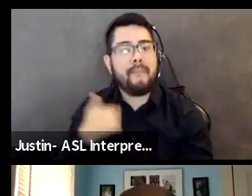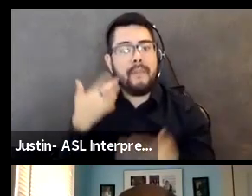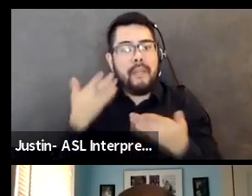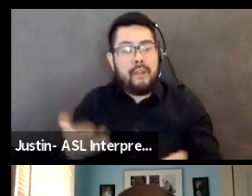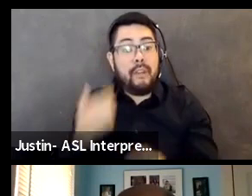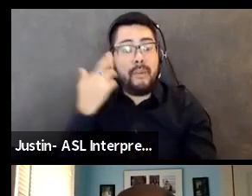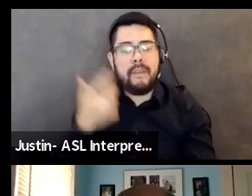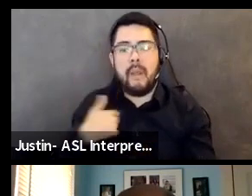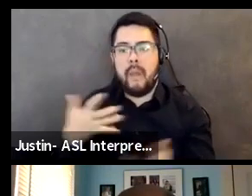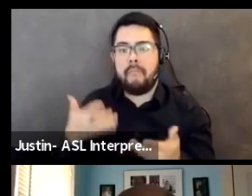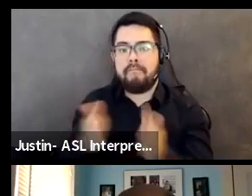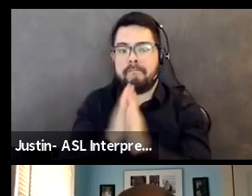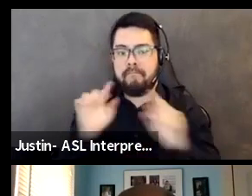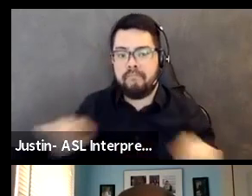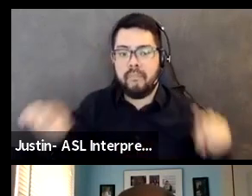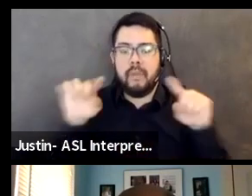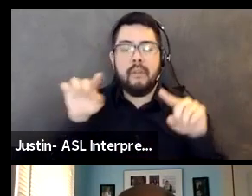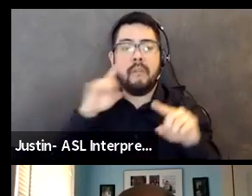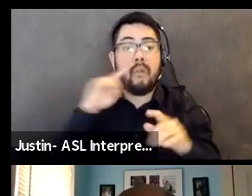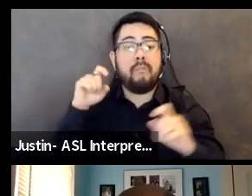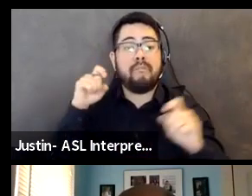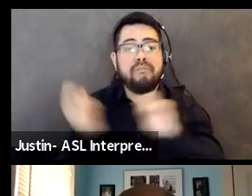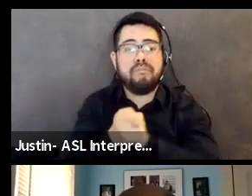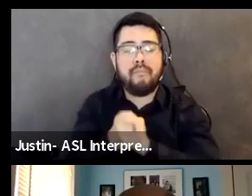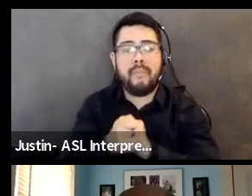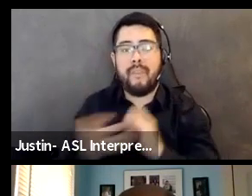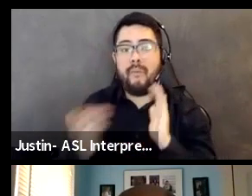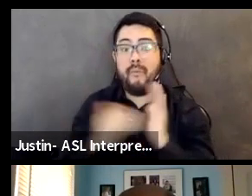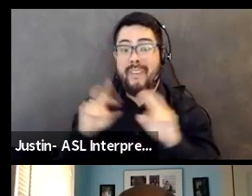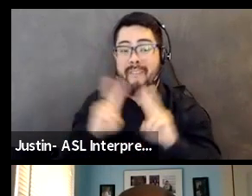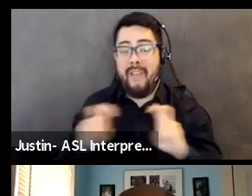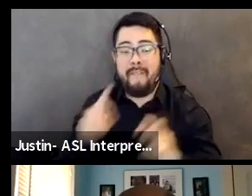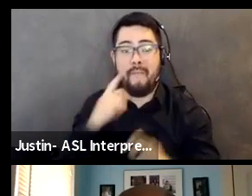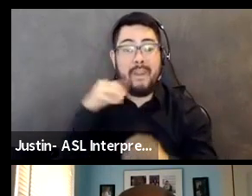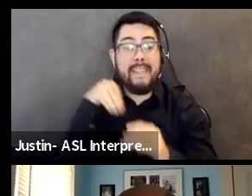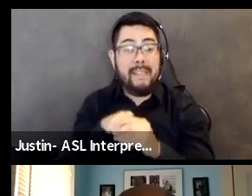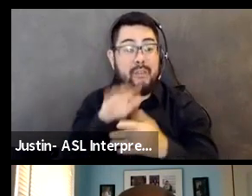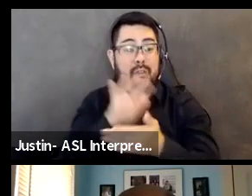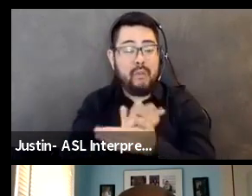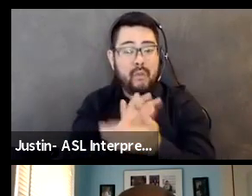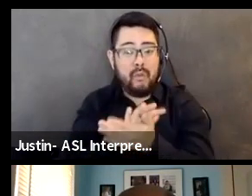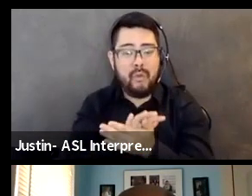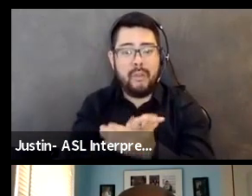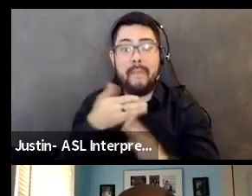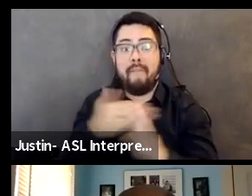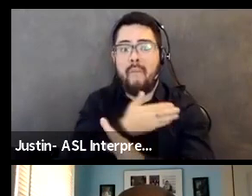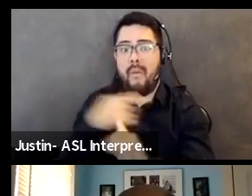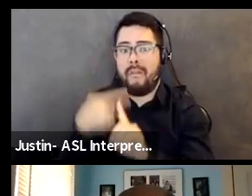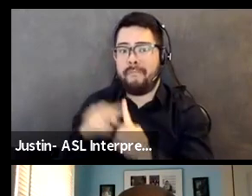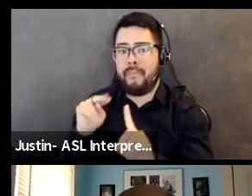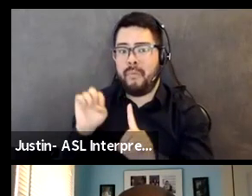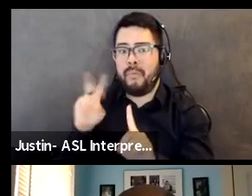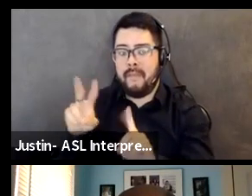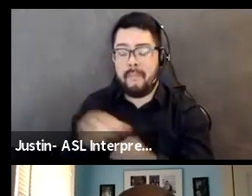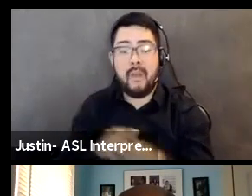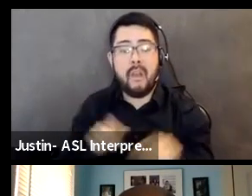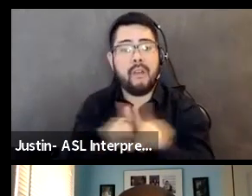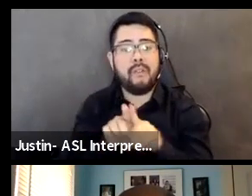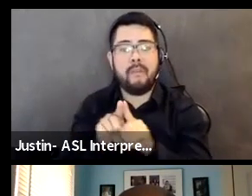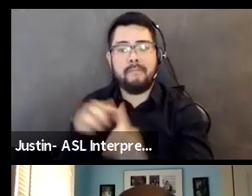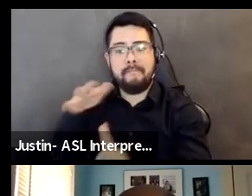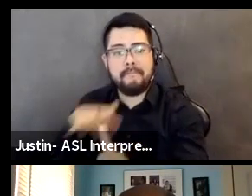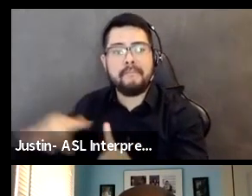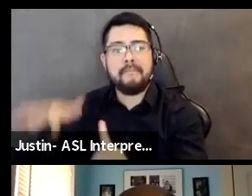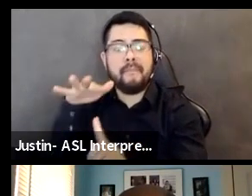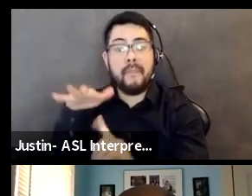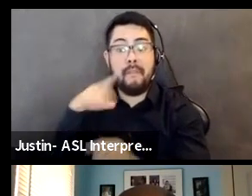reconsider the projected re-eval of in-school classes to be done sooner than november and if geographical areas of